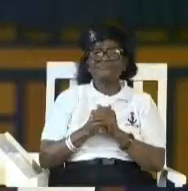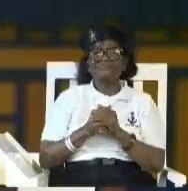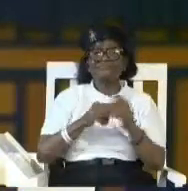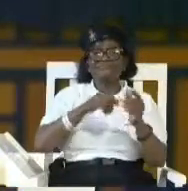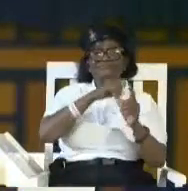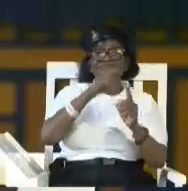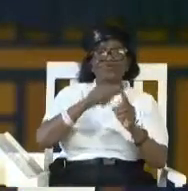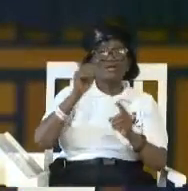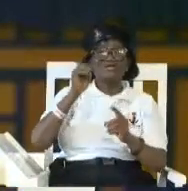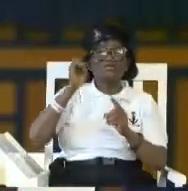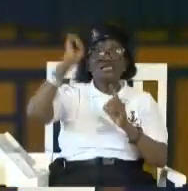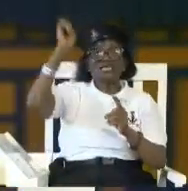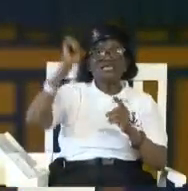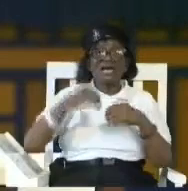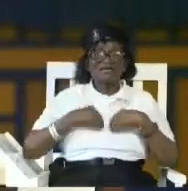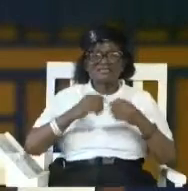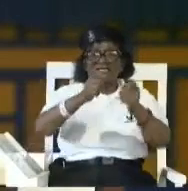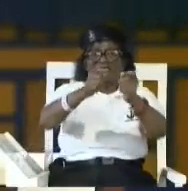when he has drawn you